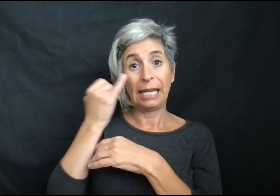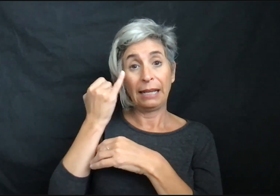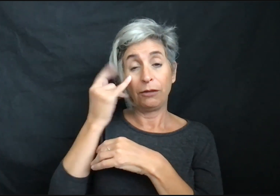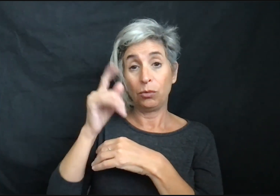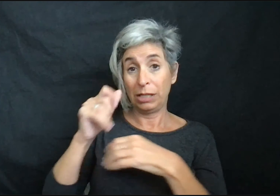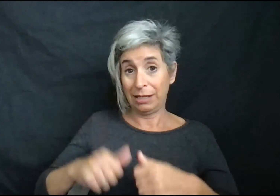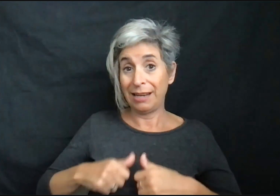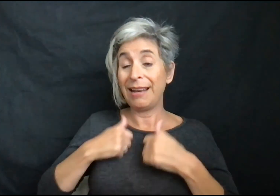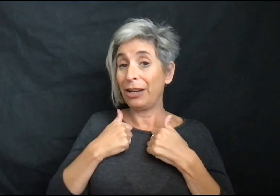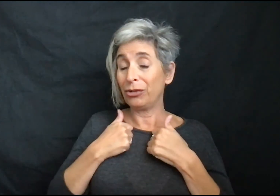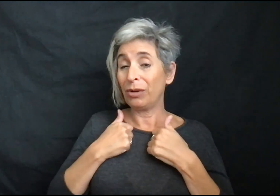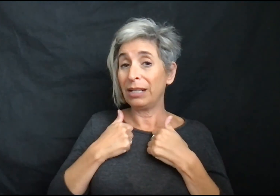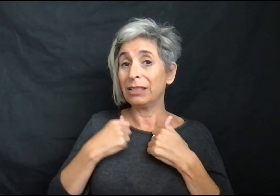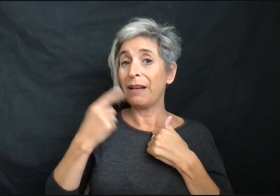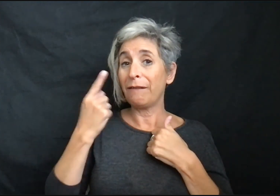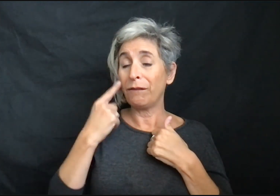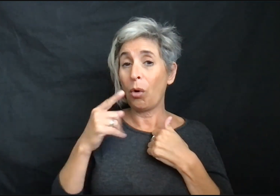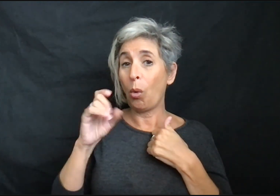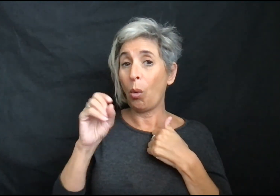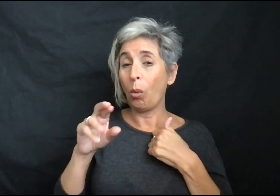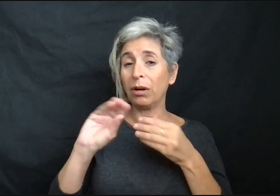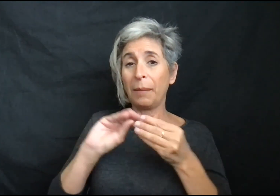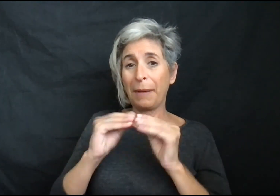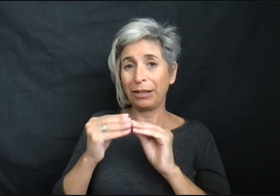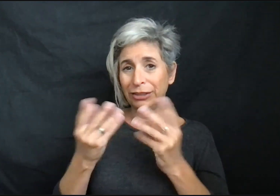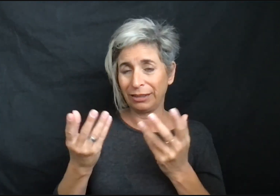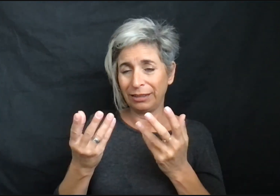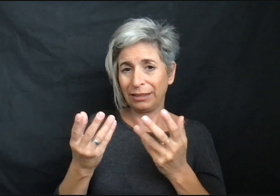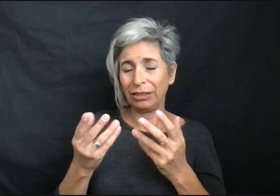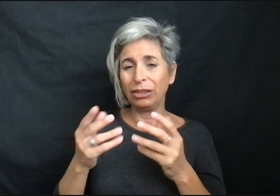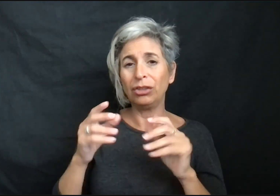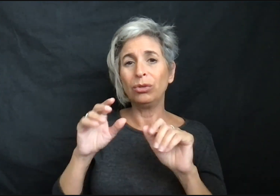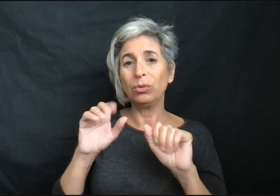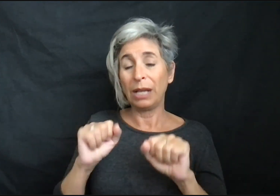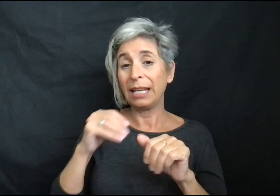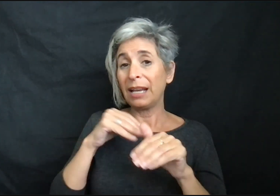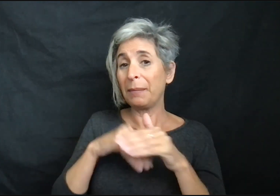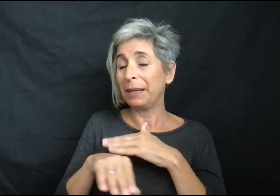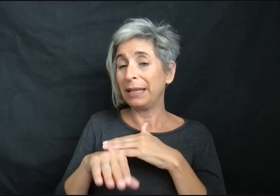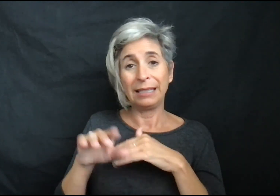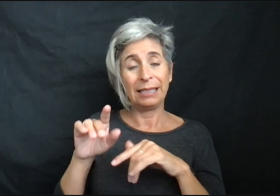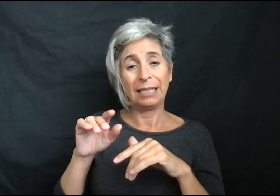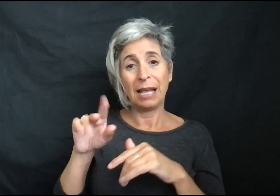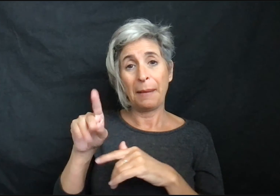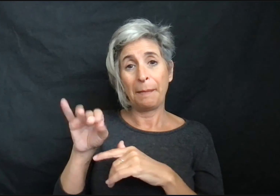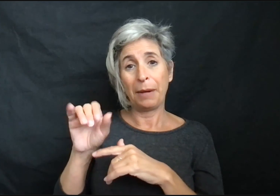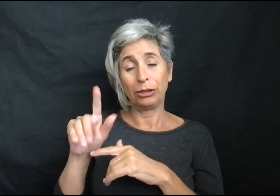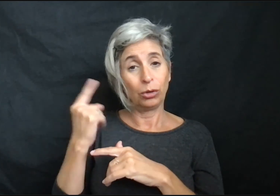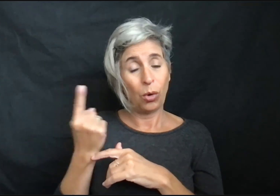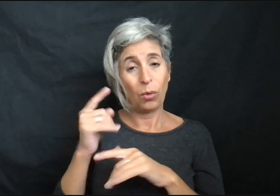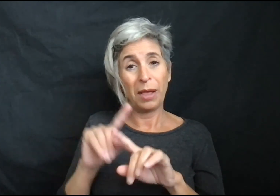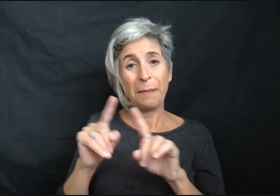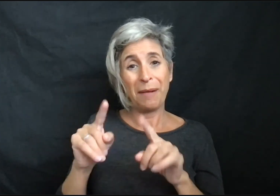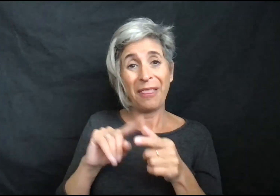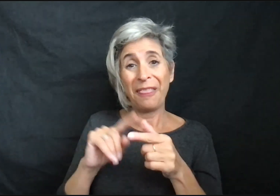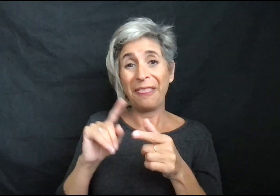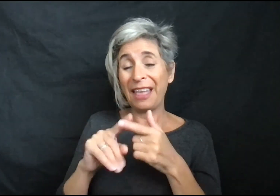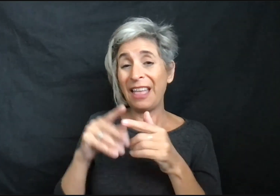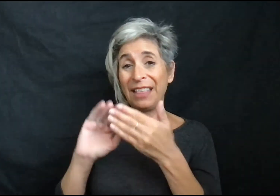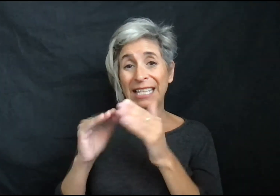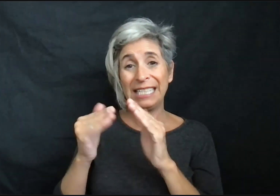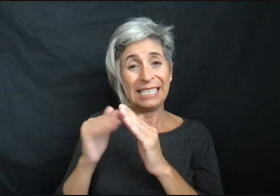address or a parcel. You can come in on a parcel only, but even that, the